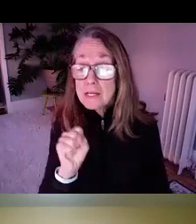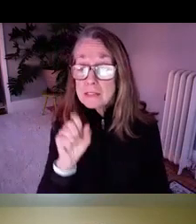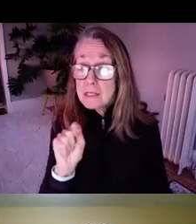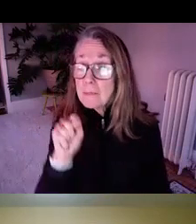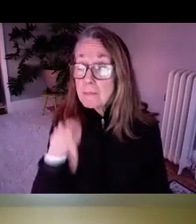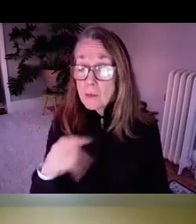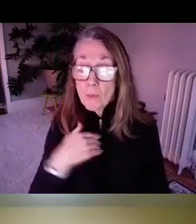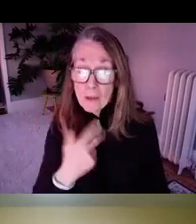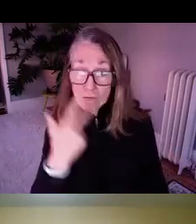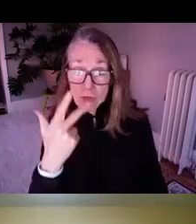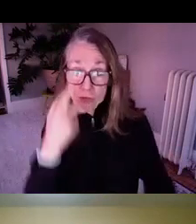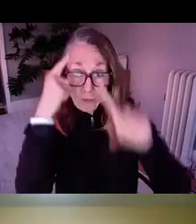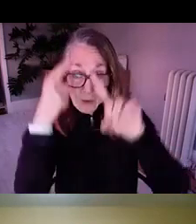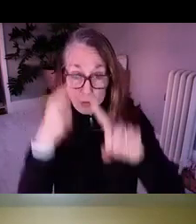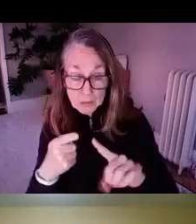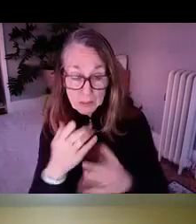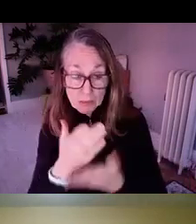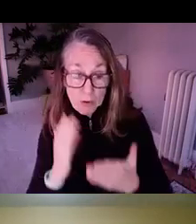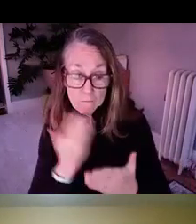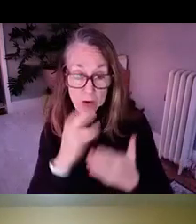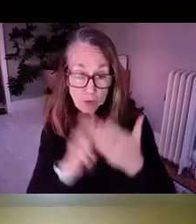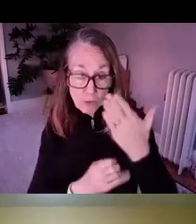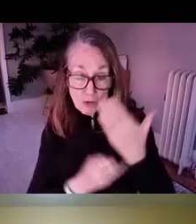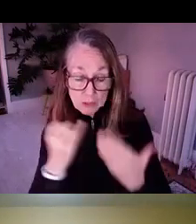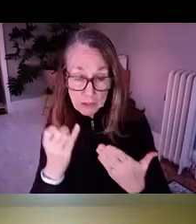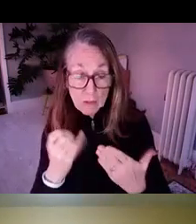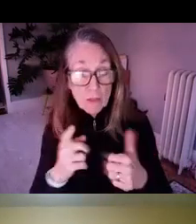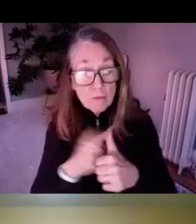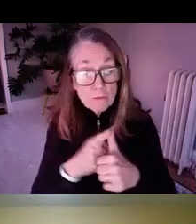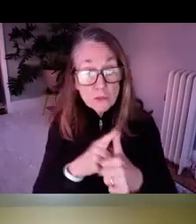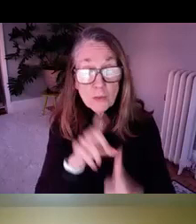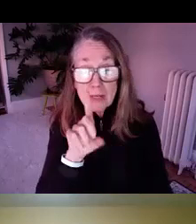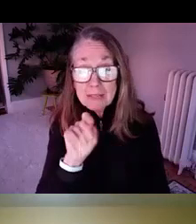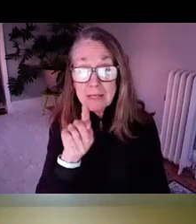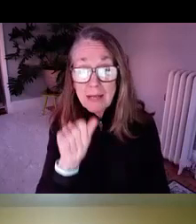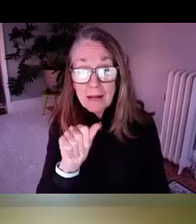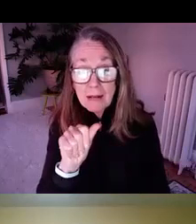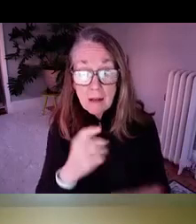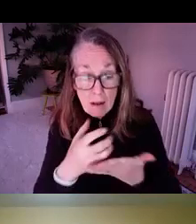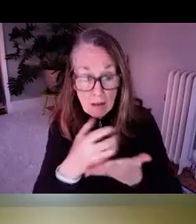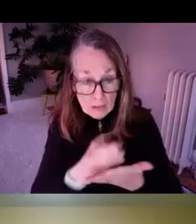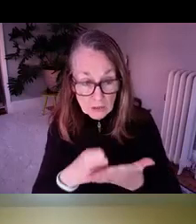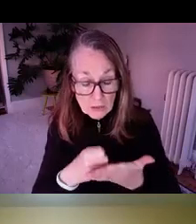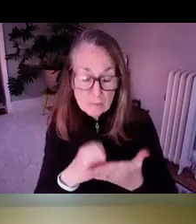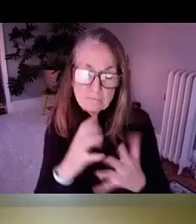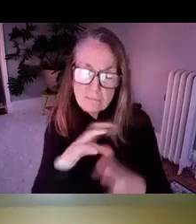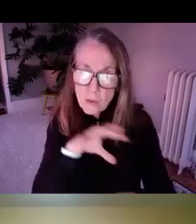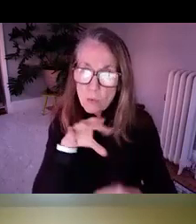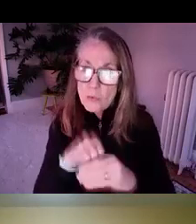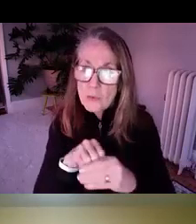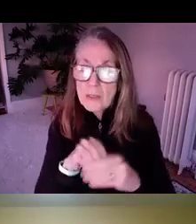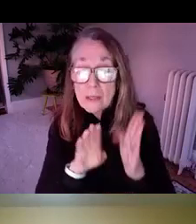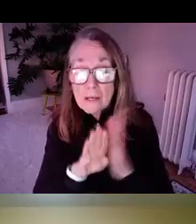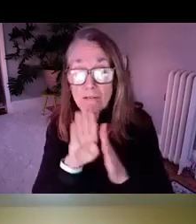3 goals as a part of our project. And the first goal is data collection. And that includes the development